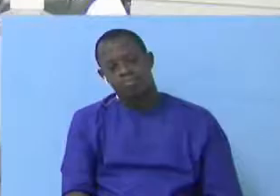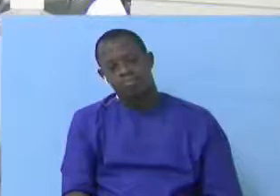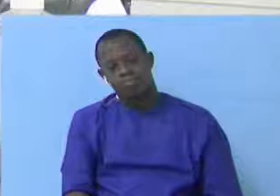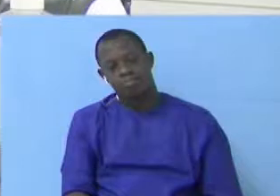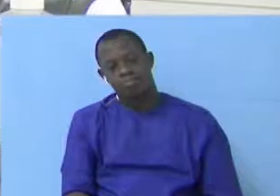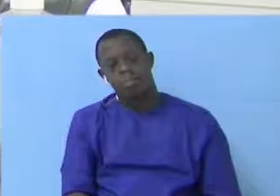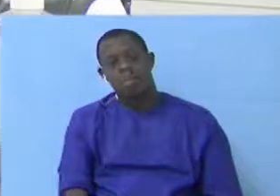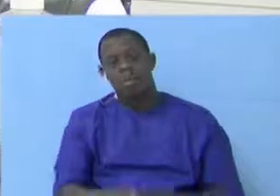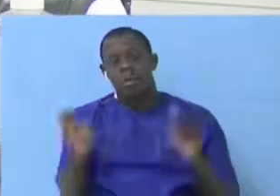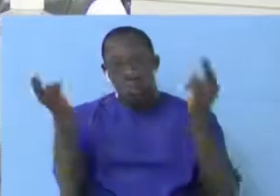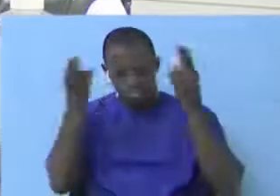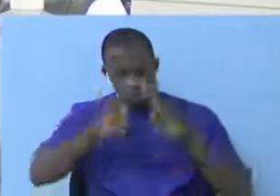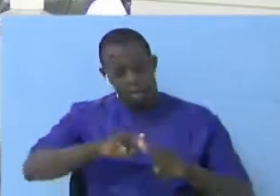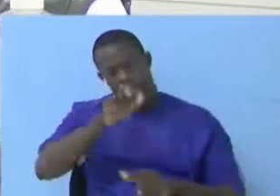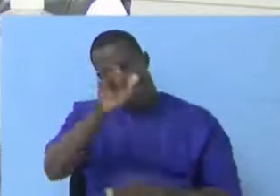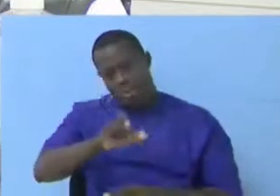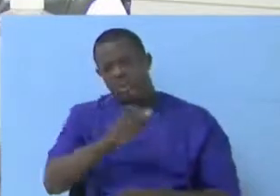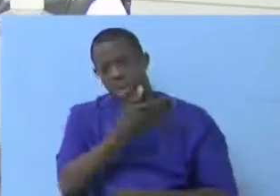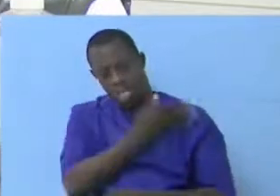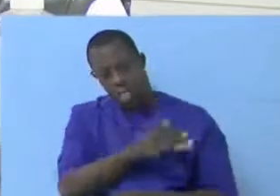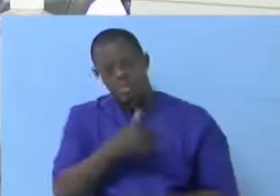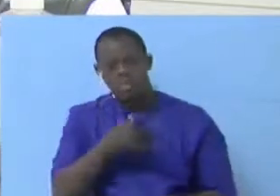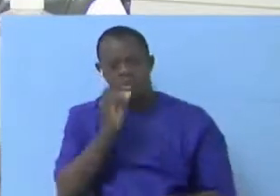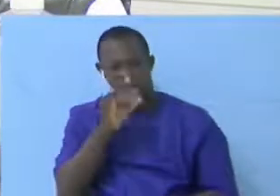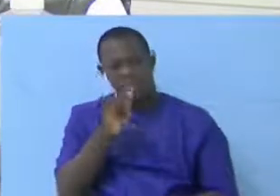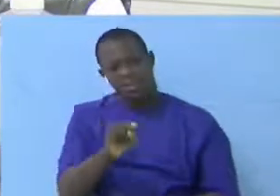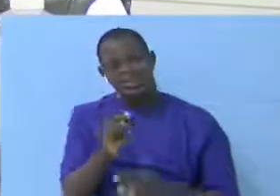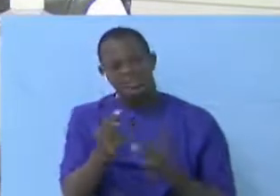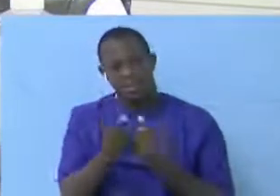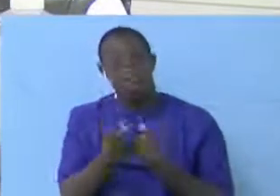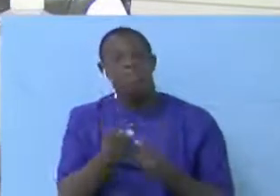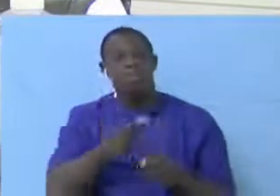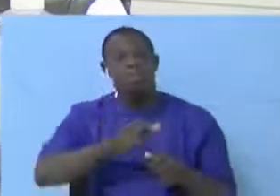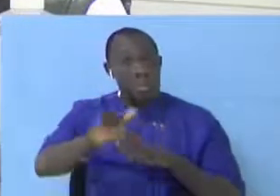Council, allow me to say this. Answer the question. Do